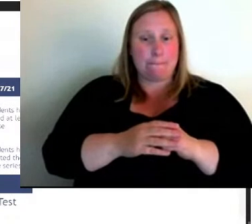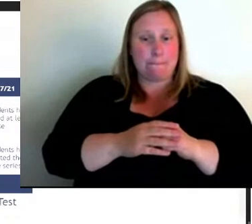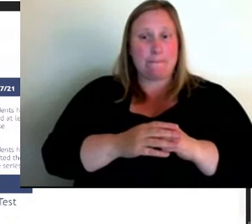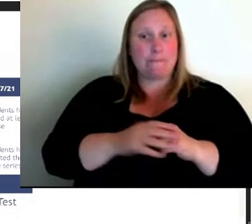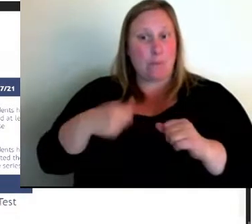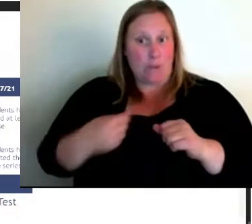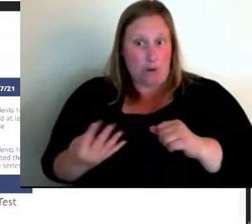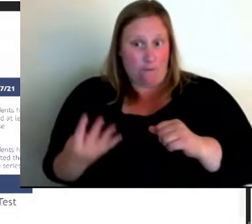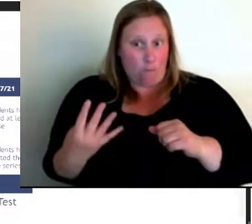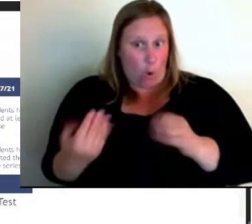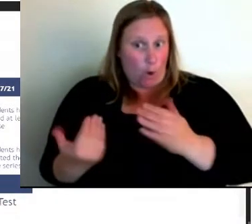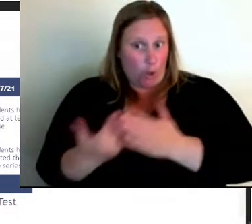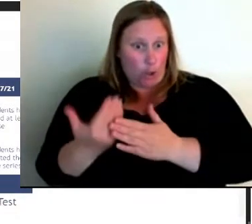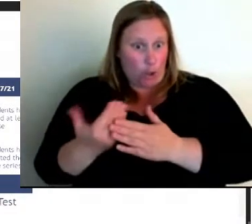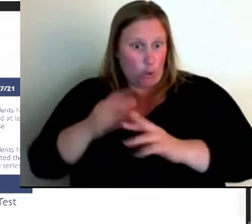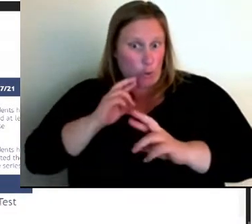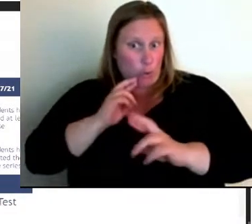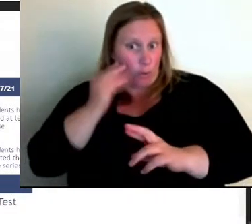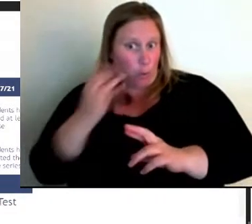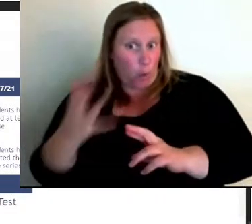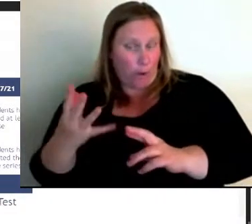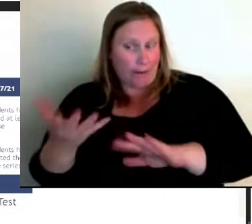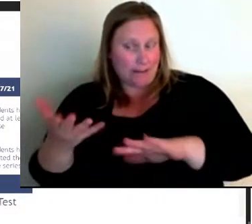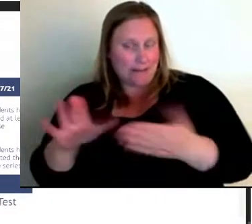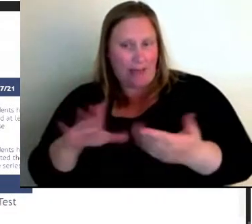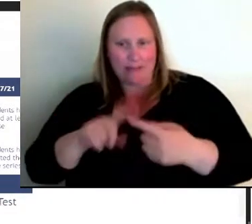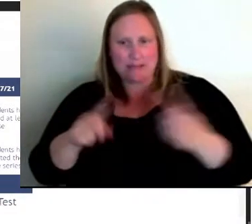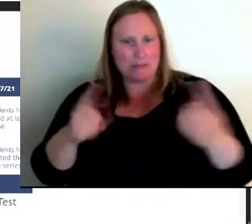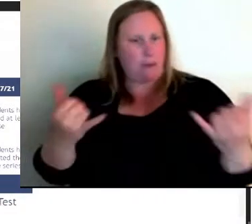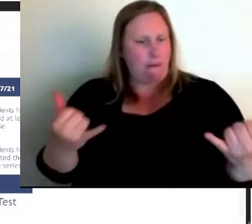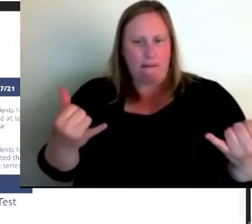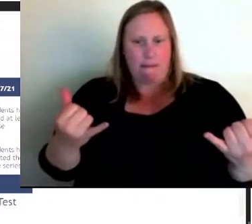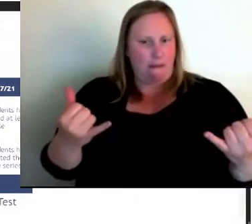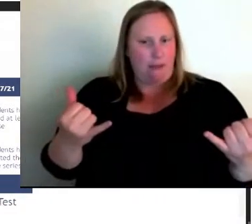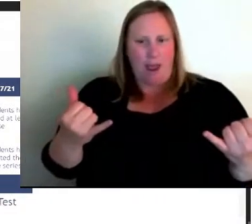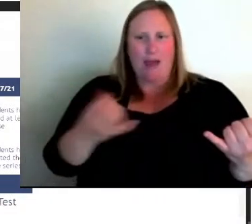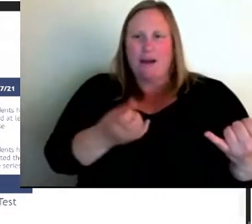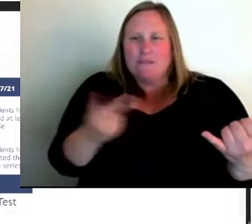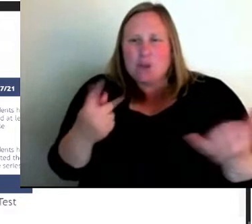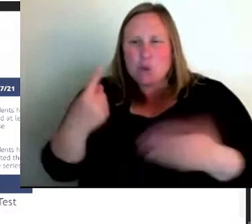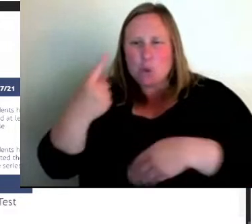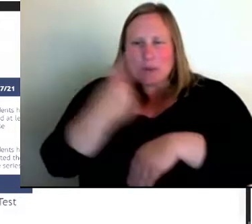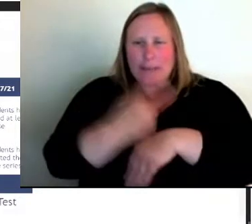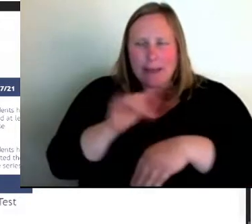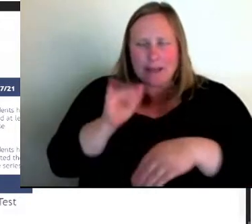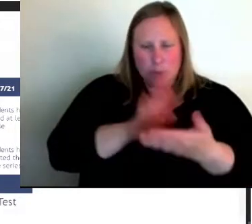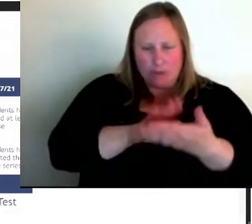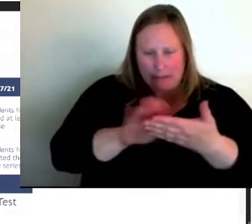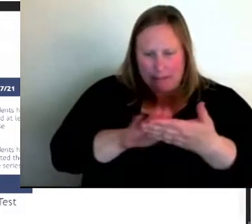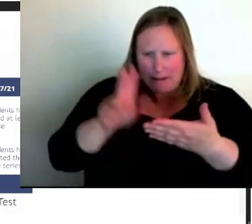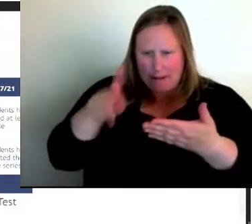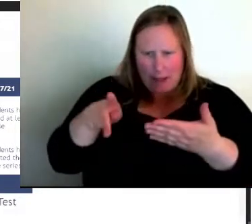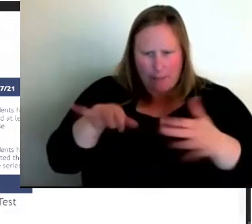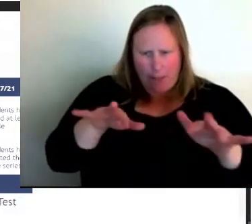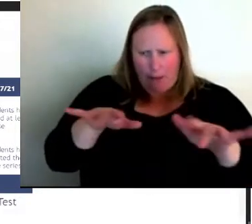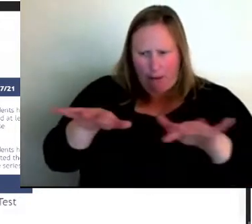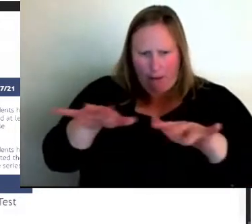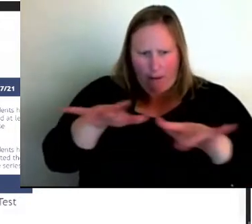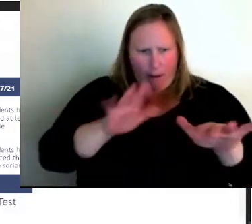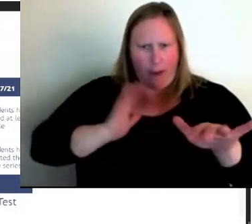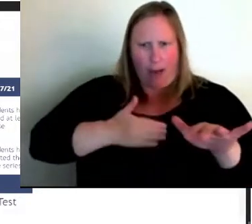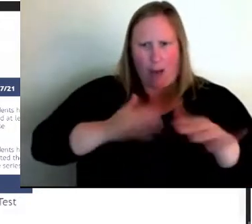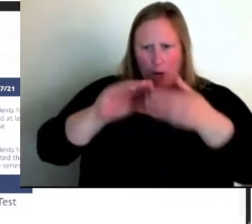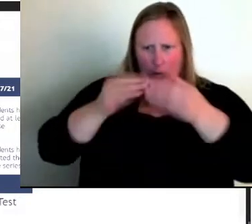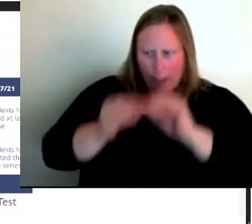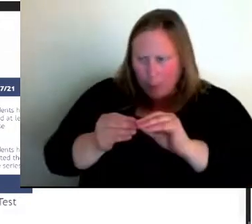reported deaths. So what's happened here is that over the course of the past few days, we've had some data cleaning efforts that have been happening at our local and tribal